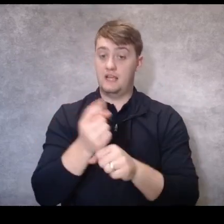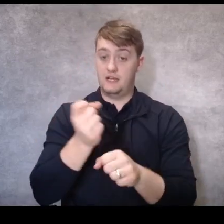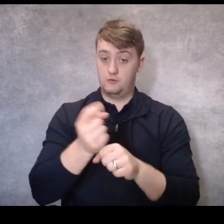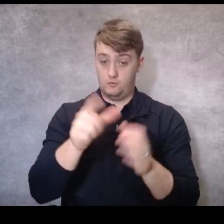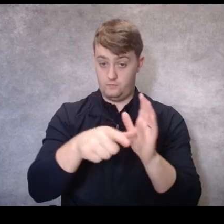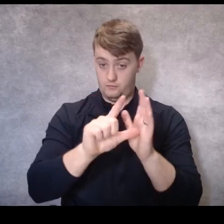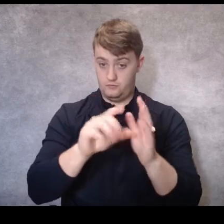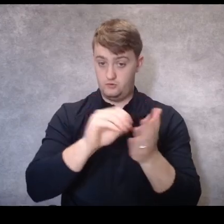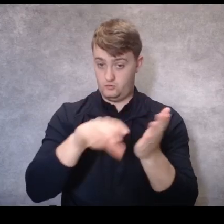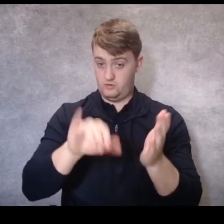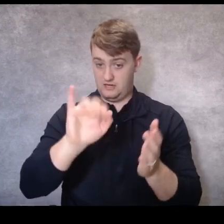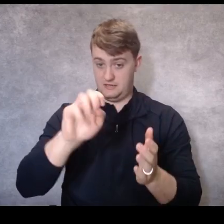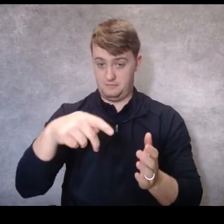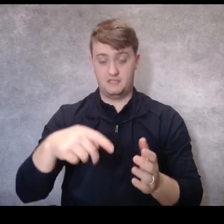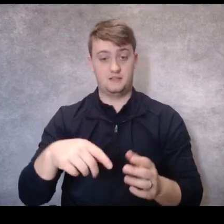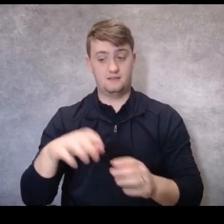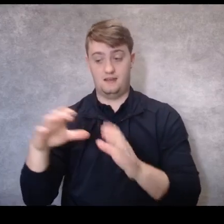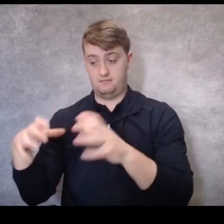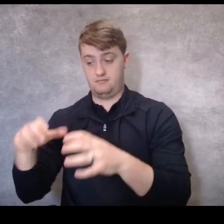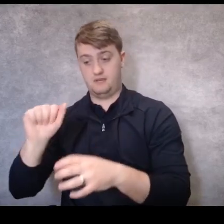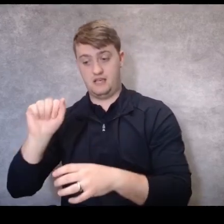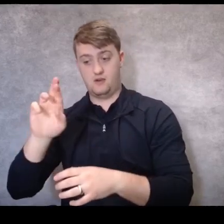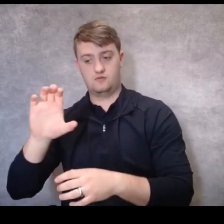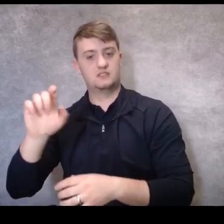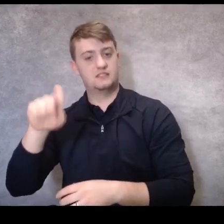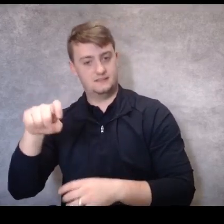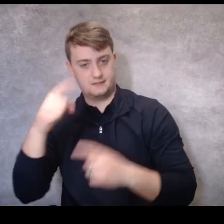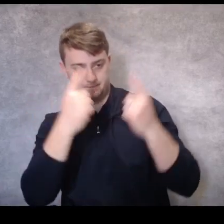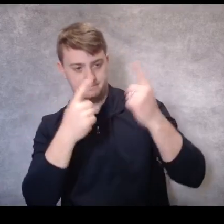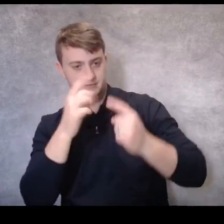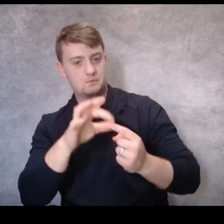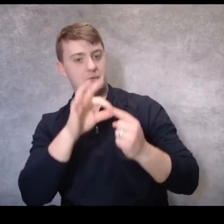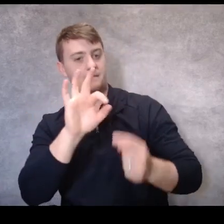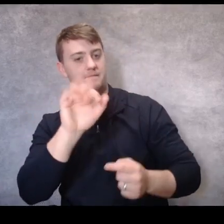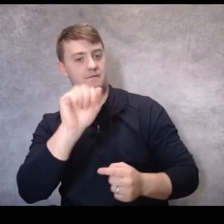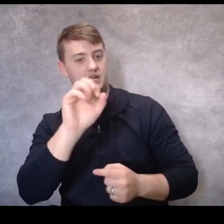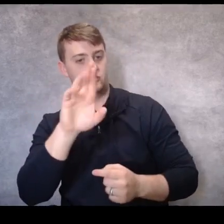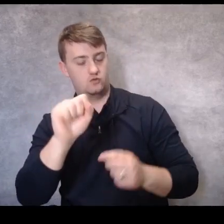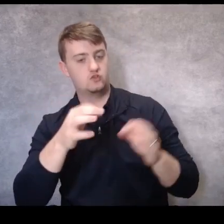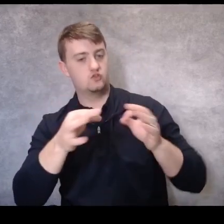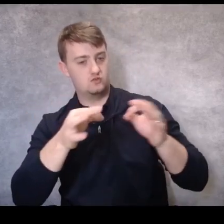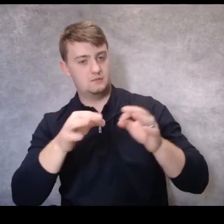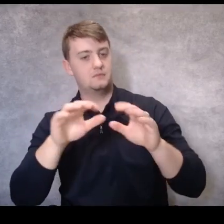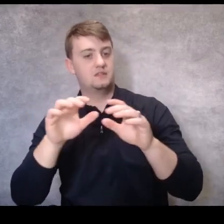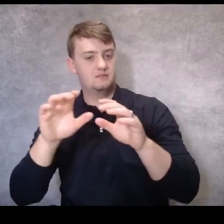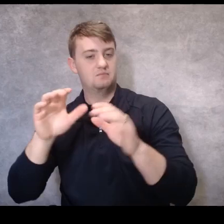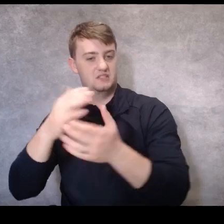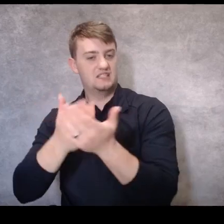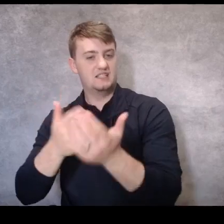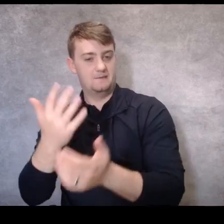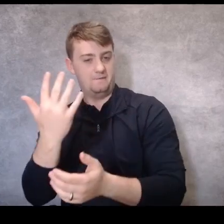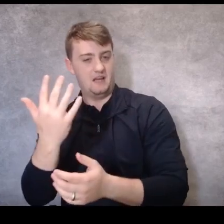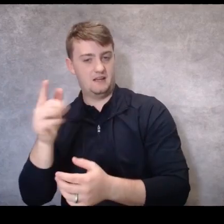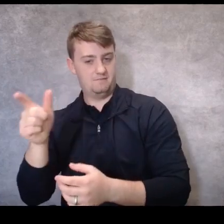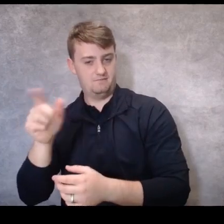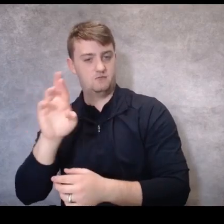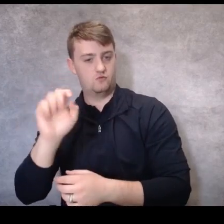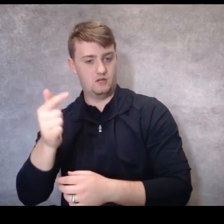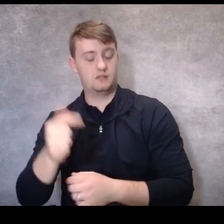of a student's IEP, the ARC must consider the special factors described in Section 5 of the